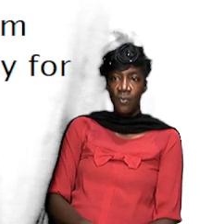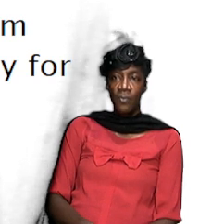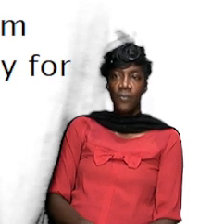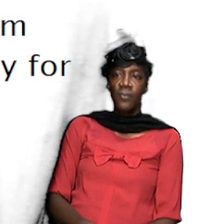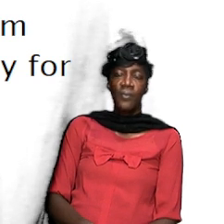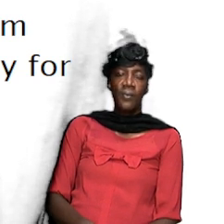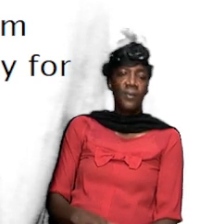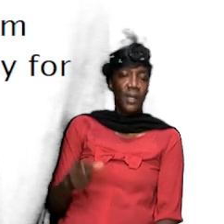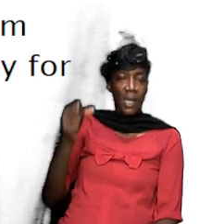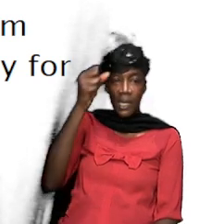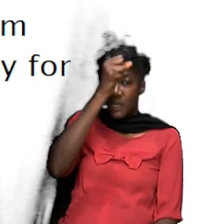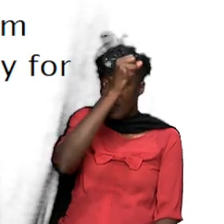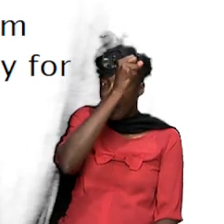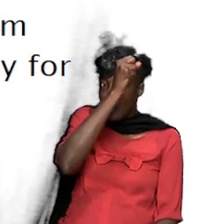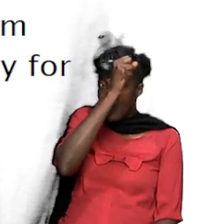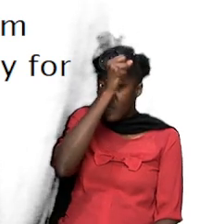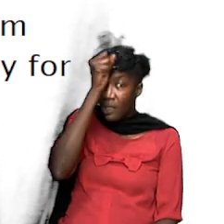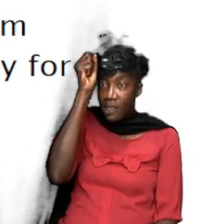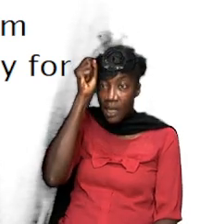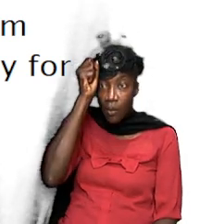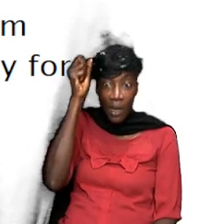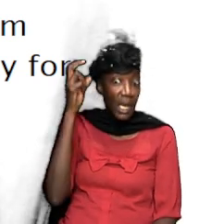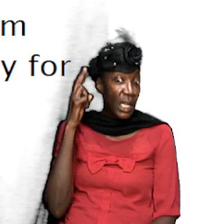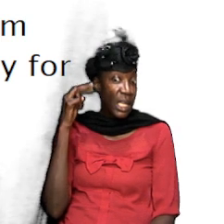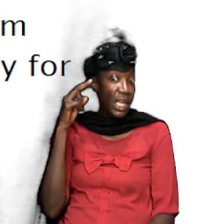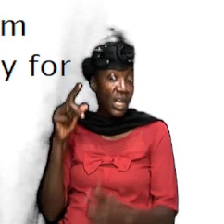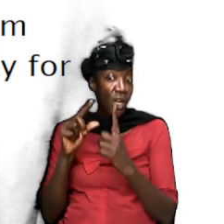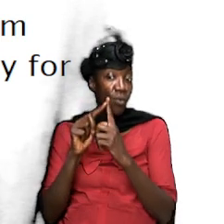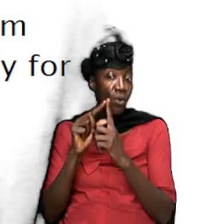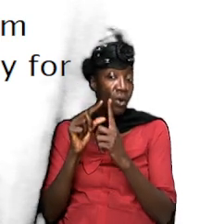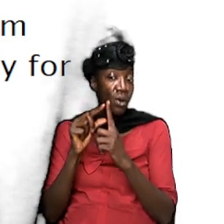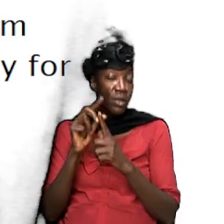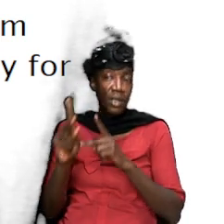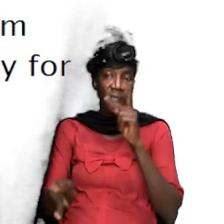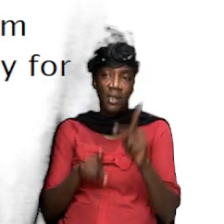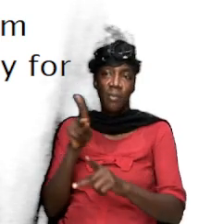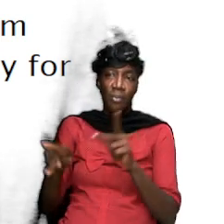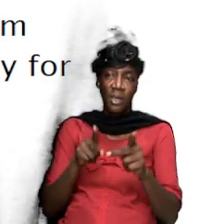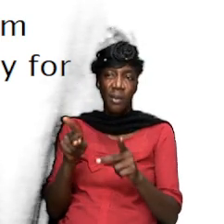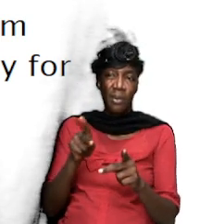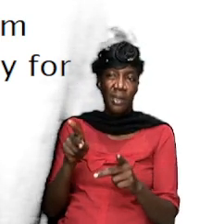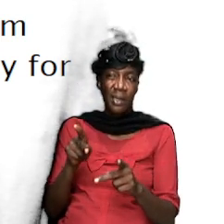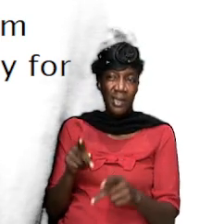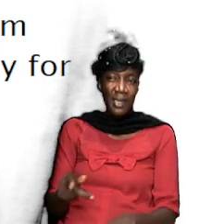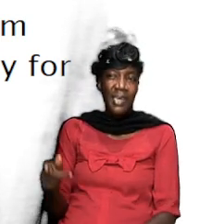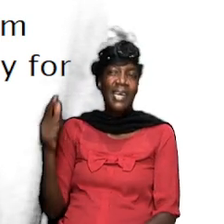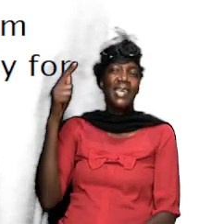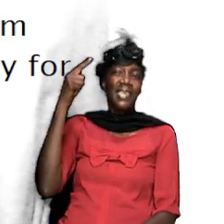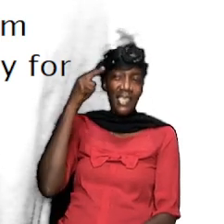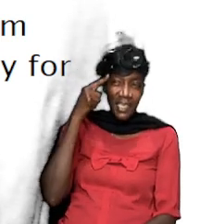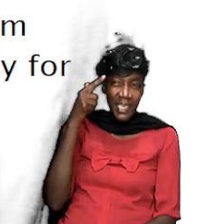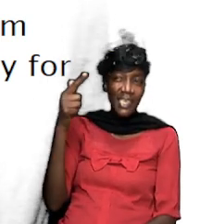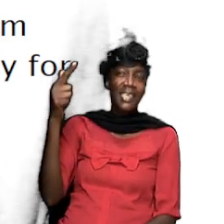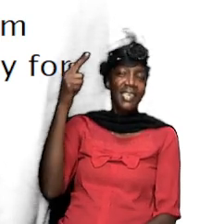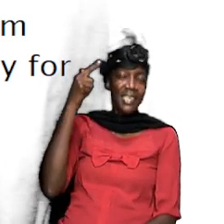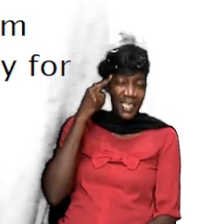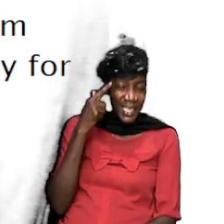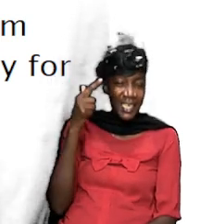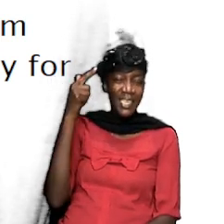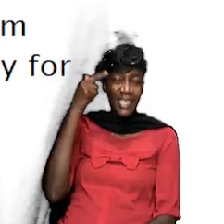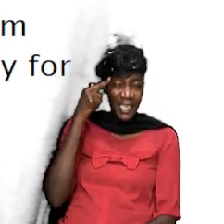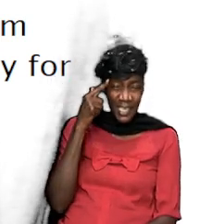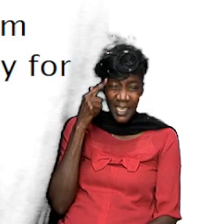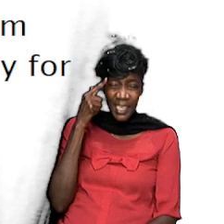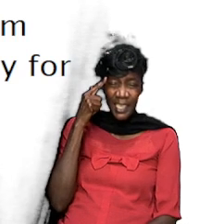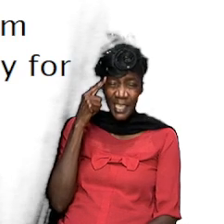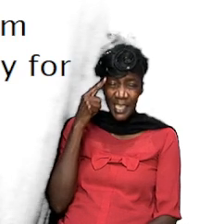And Samuel heard the words of the people, and he rehearsed them in the ears of the